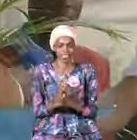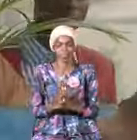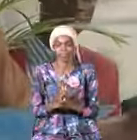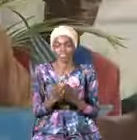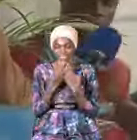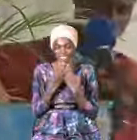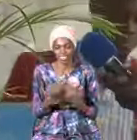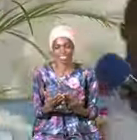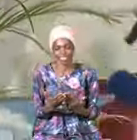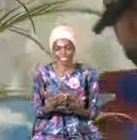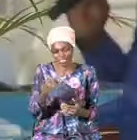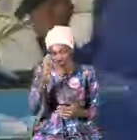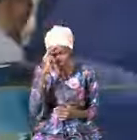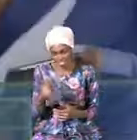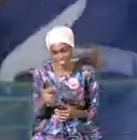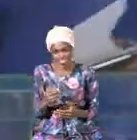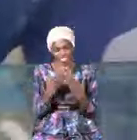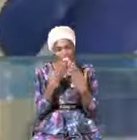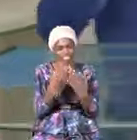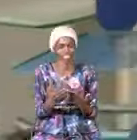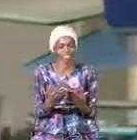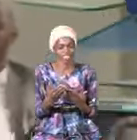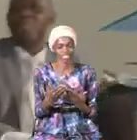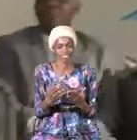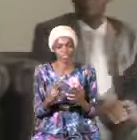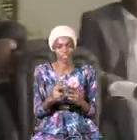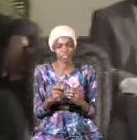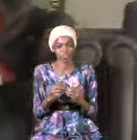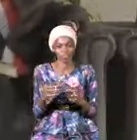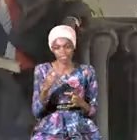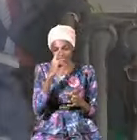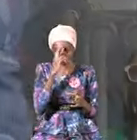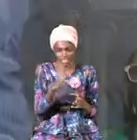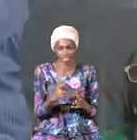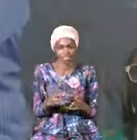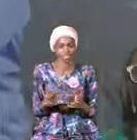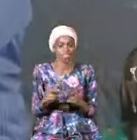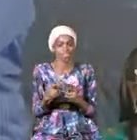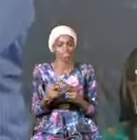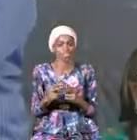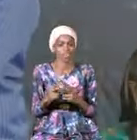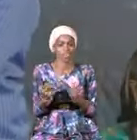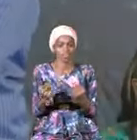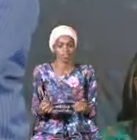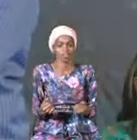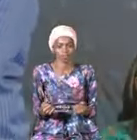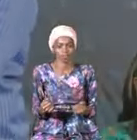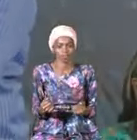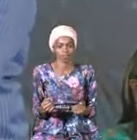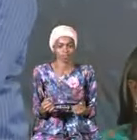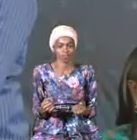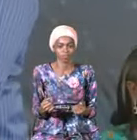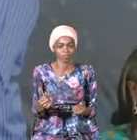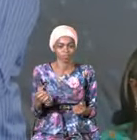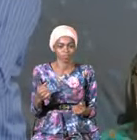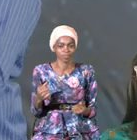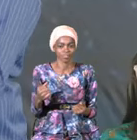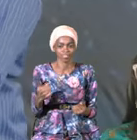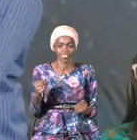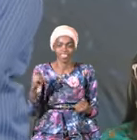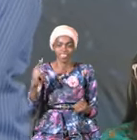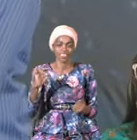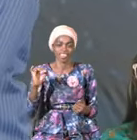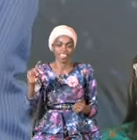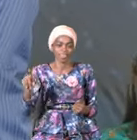much. Thank you very much, sir. Very distinguished VIPs of this generation.